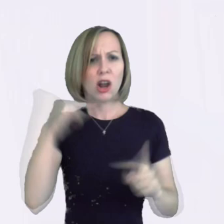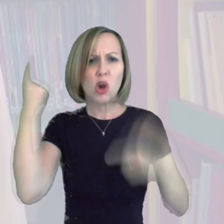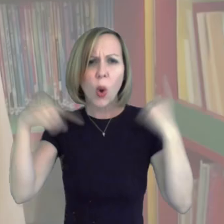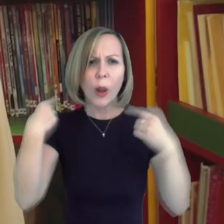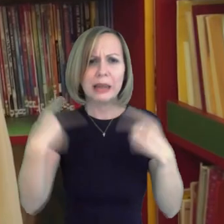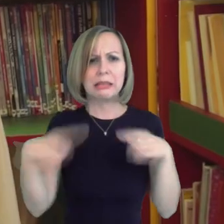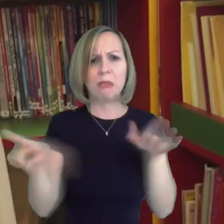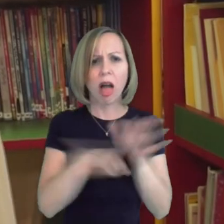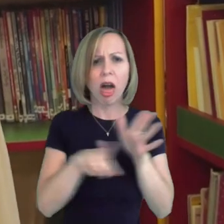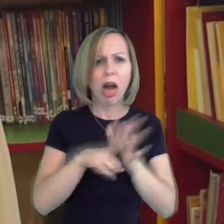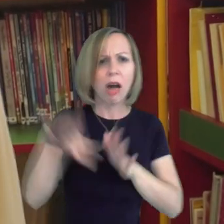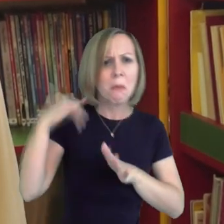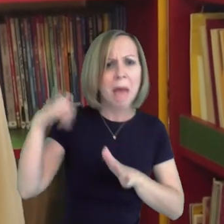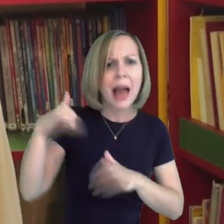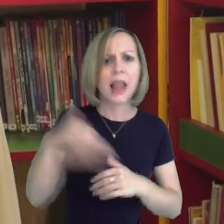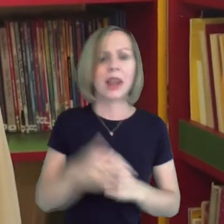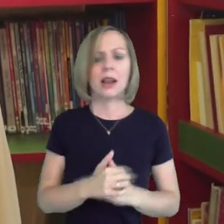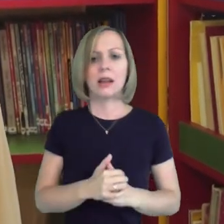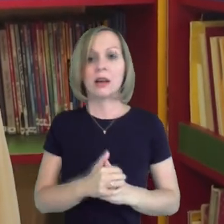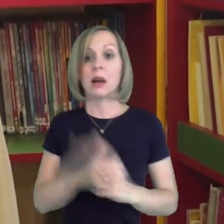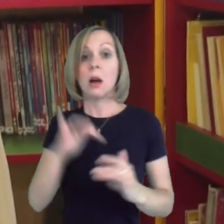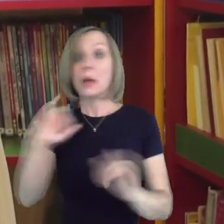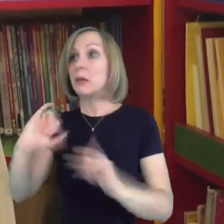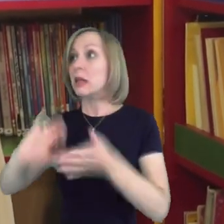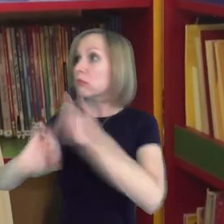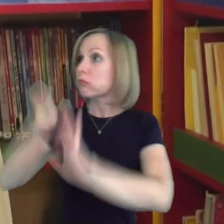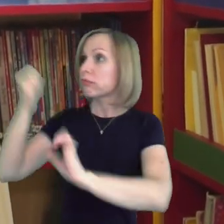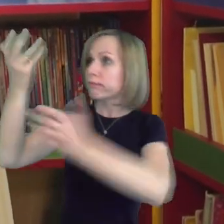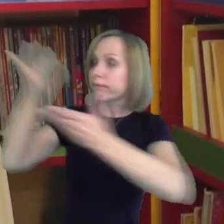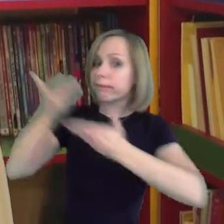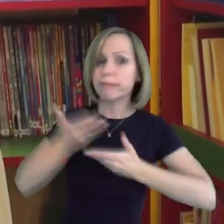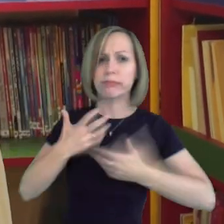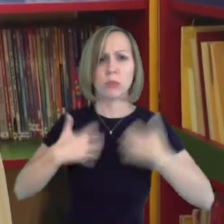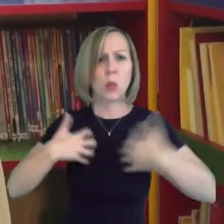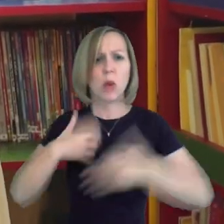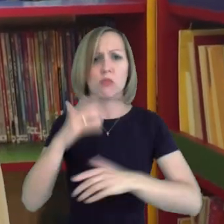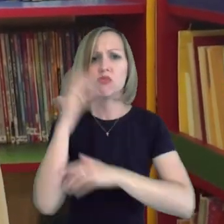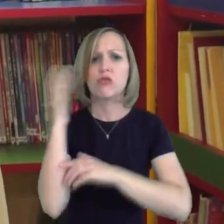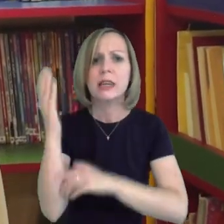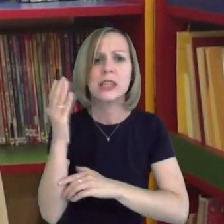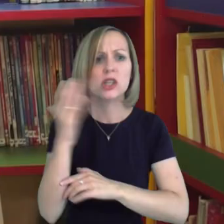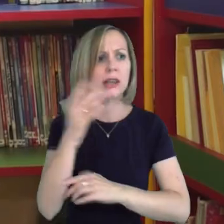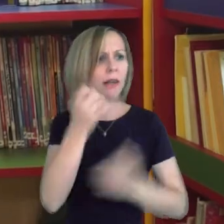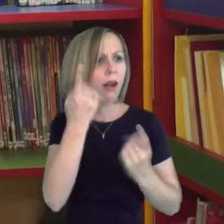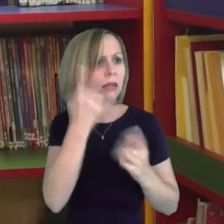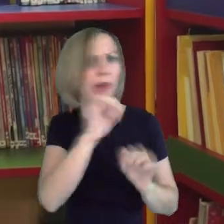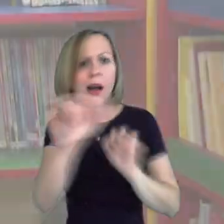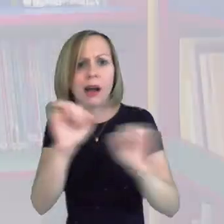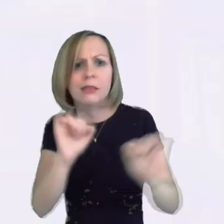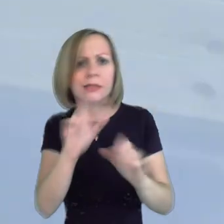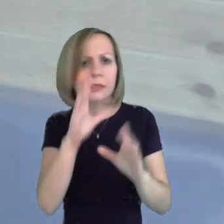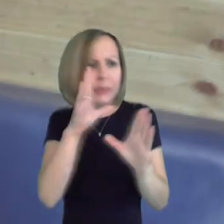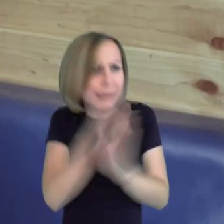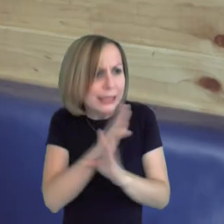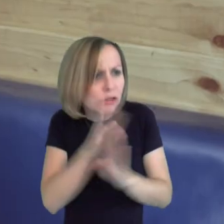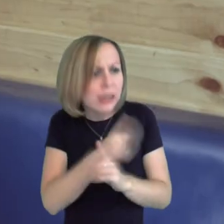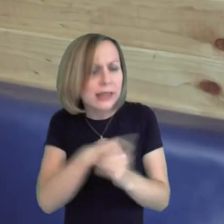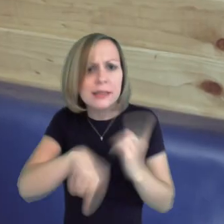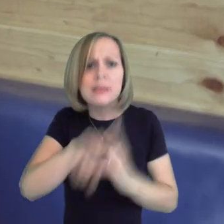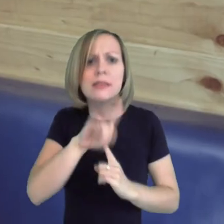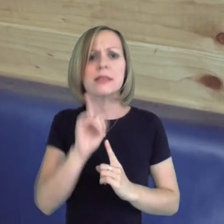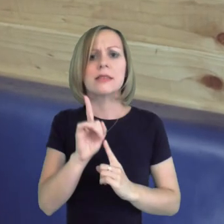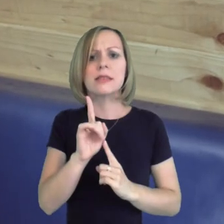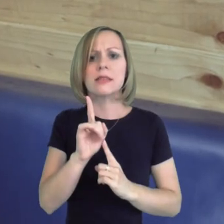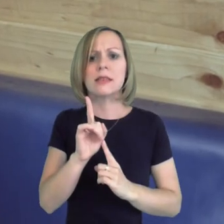bell. I may have the gift of inspired preaching. I may have the knowledge and understanding of all secrets. I may have